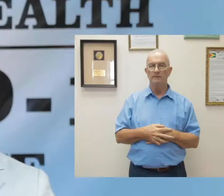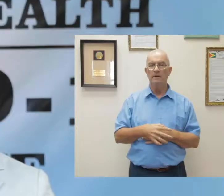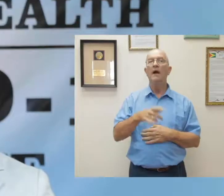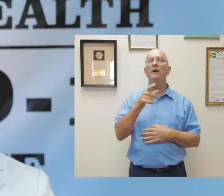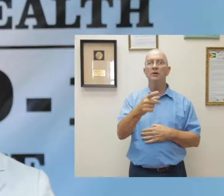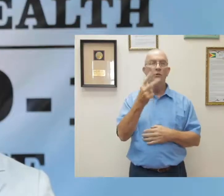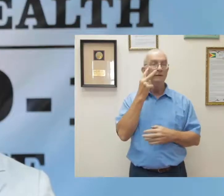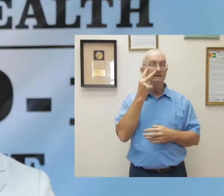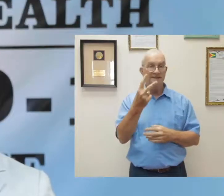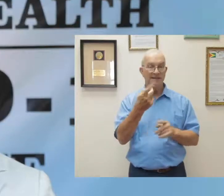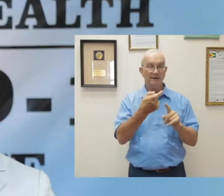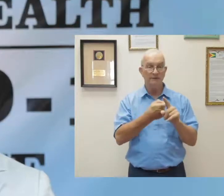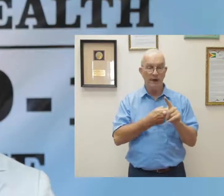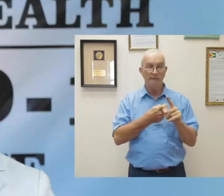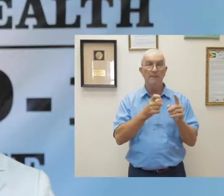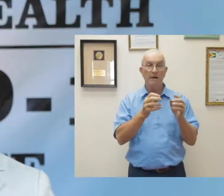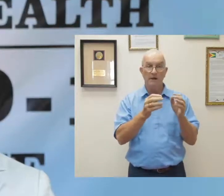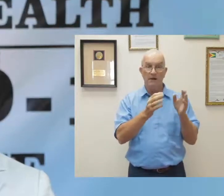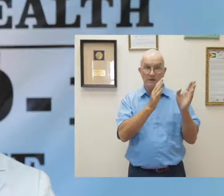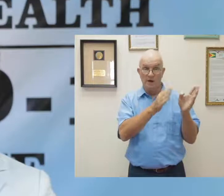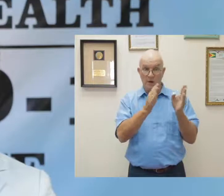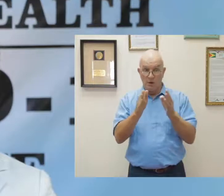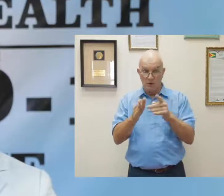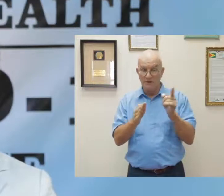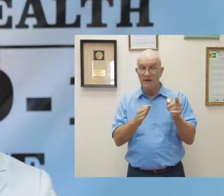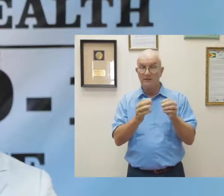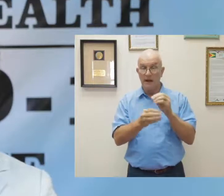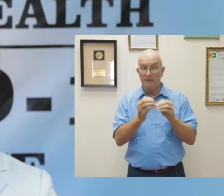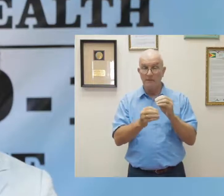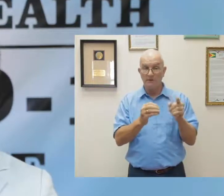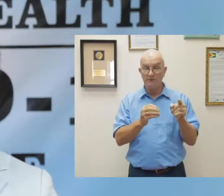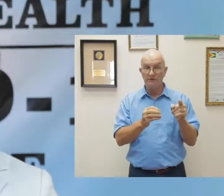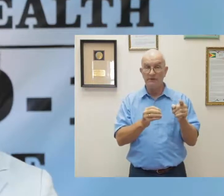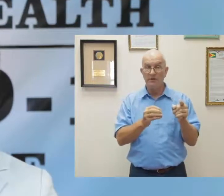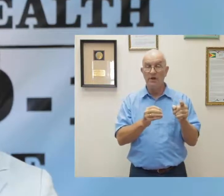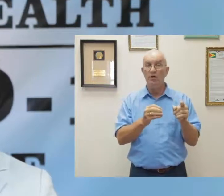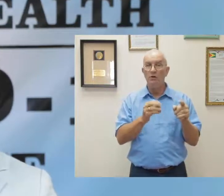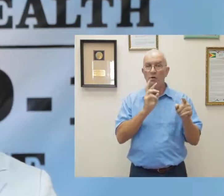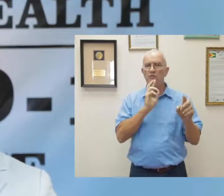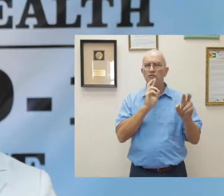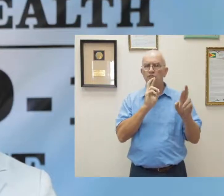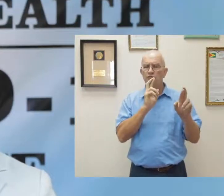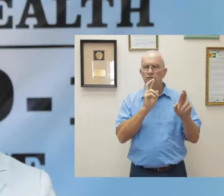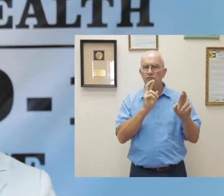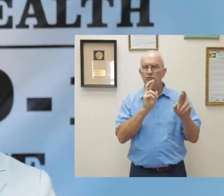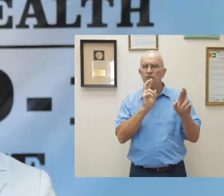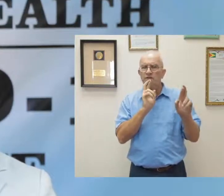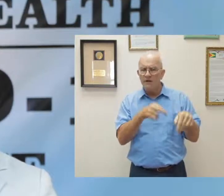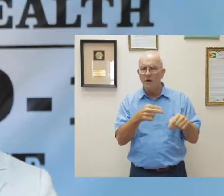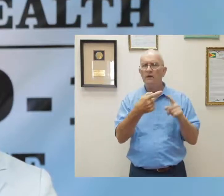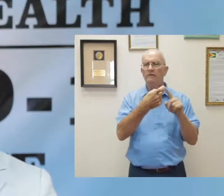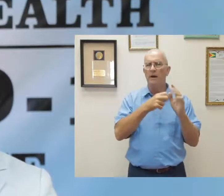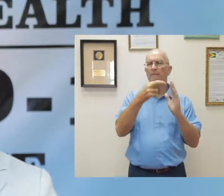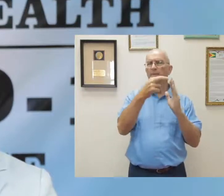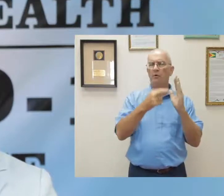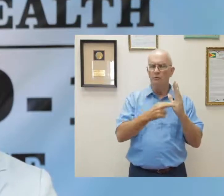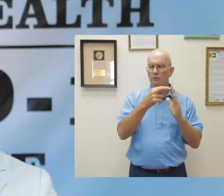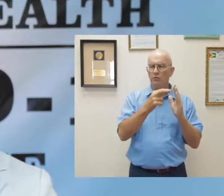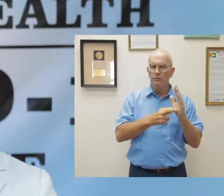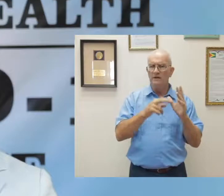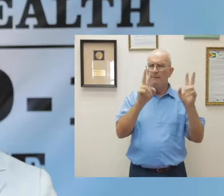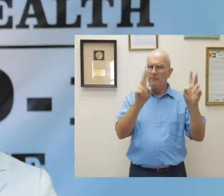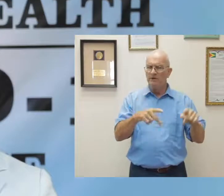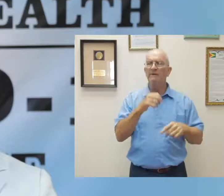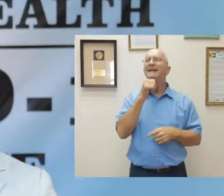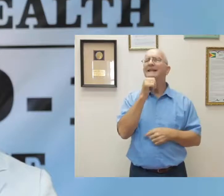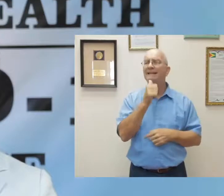You will see from the pattern that the expected results from the measures implemented that persons have